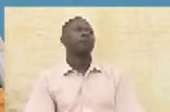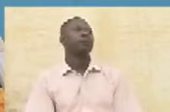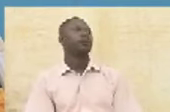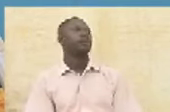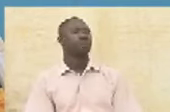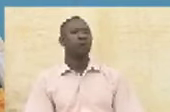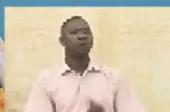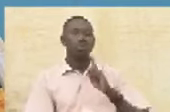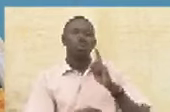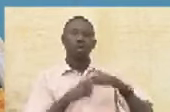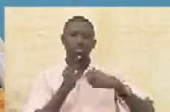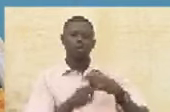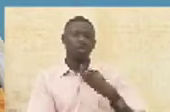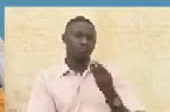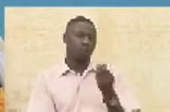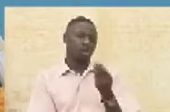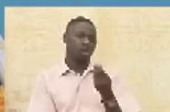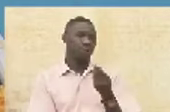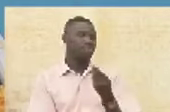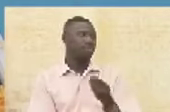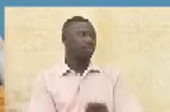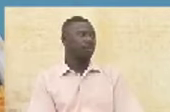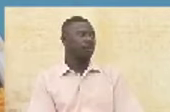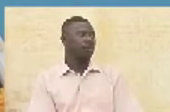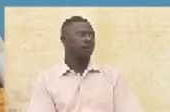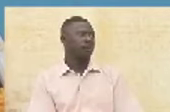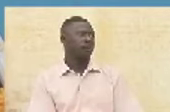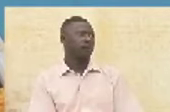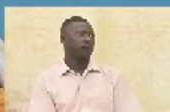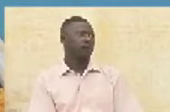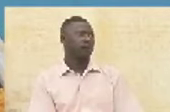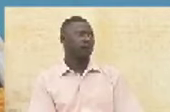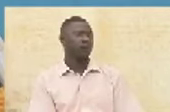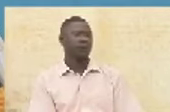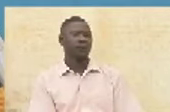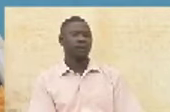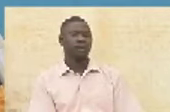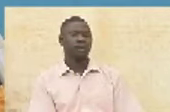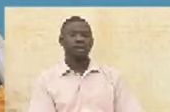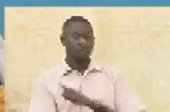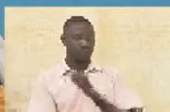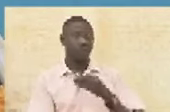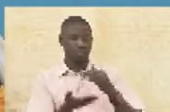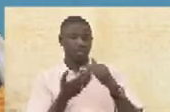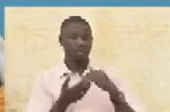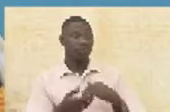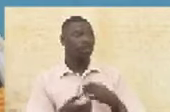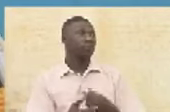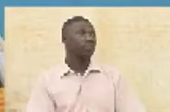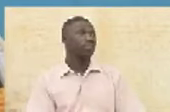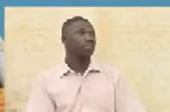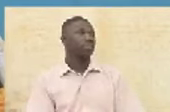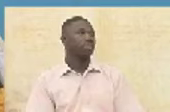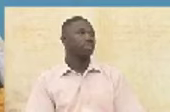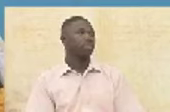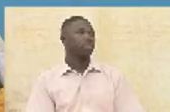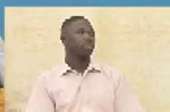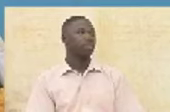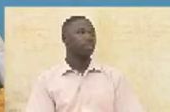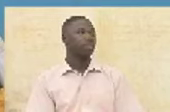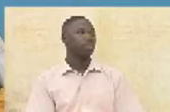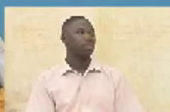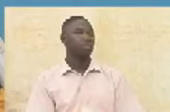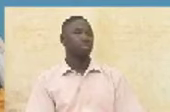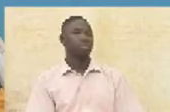What about the money? Kododung. Ebe murundi kan ebe kata. They returned all of these items. Arukuni mari katara nyami nyama wala neka